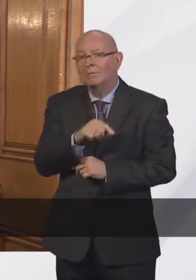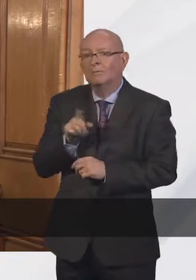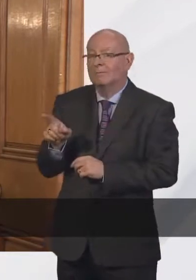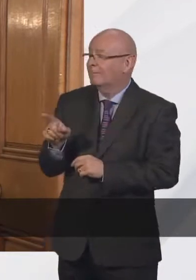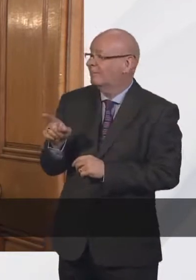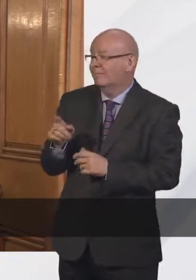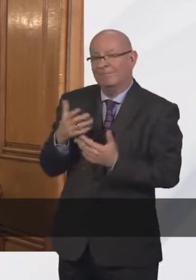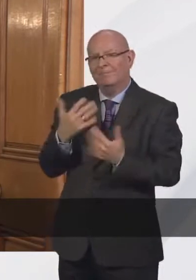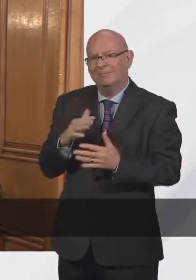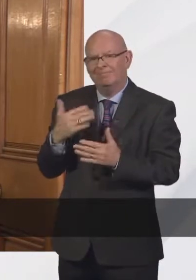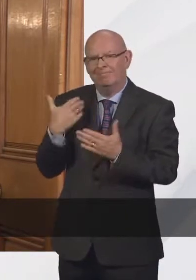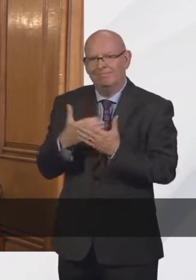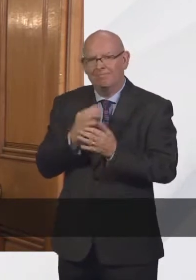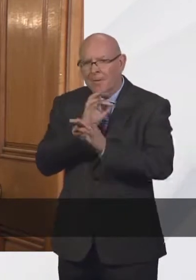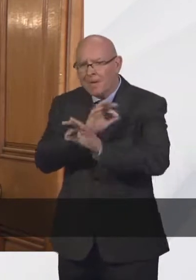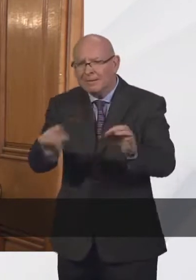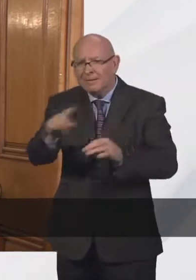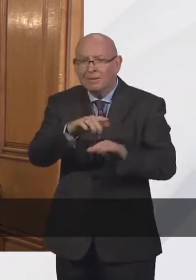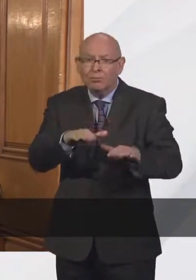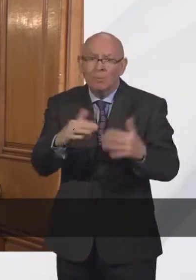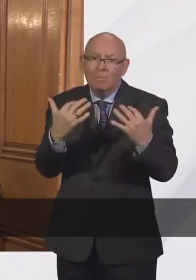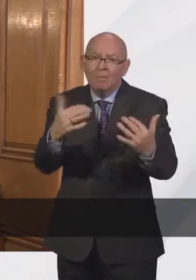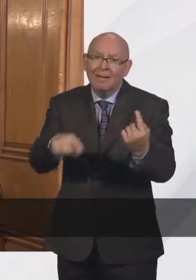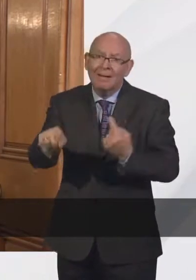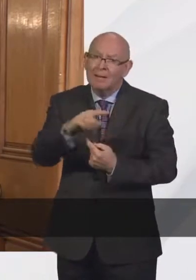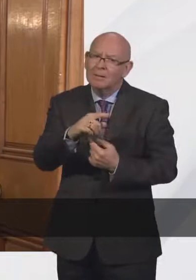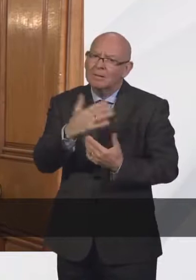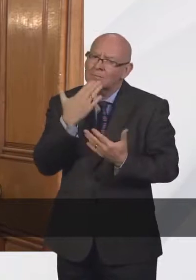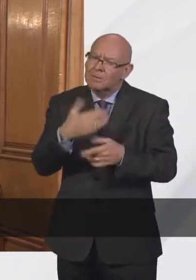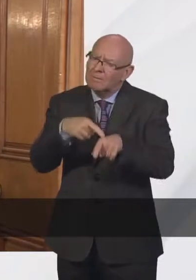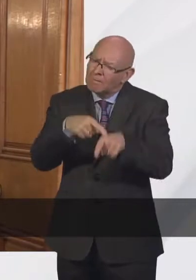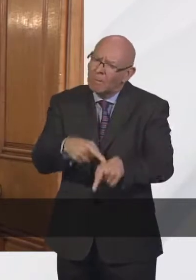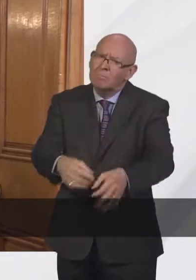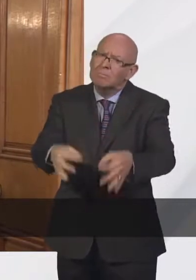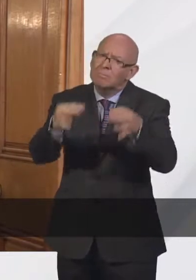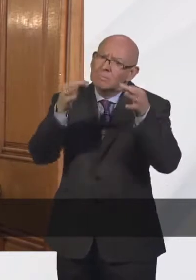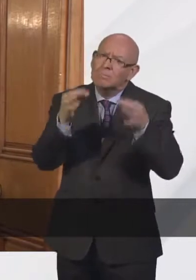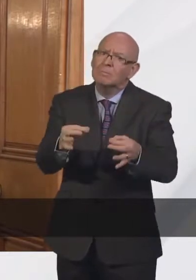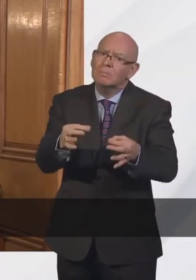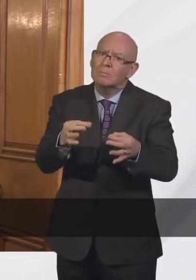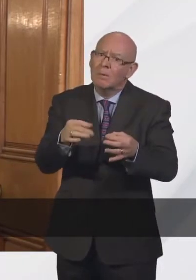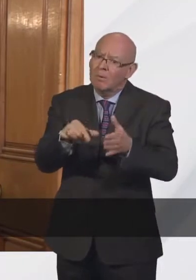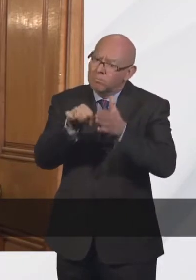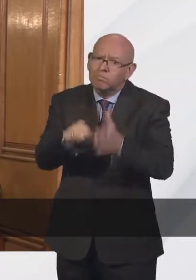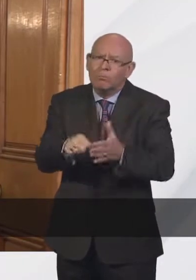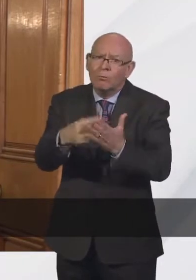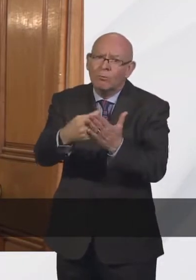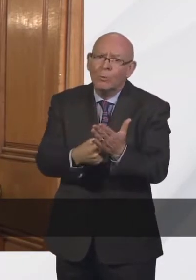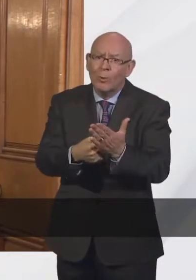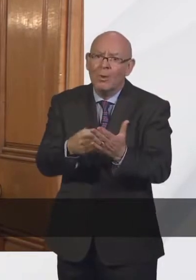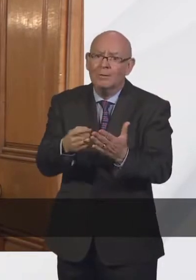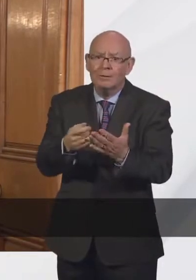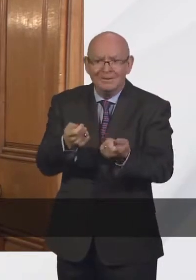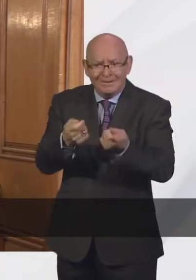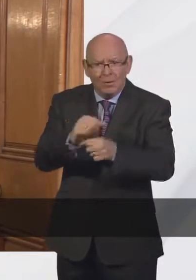easier for people to see more of their friends and family and to help businesses get back on their feet and people back into jobs.